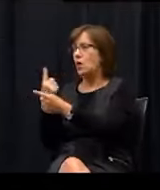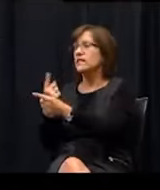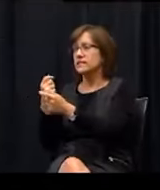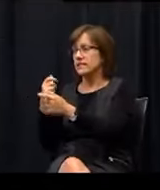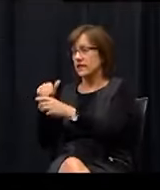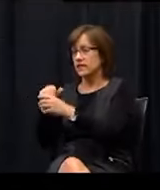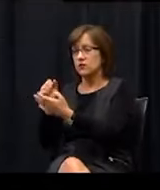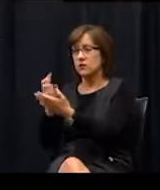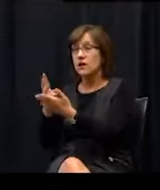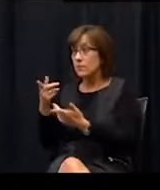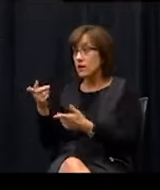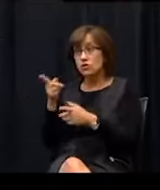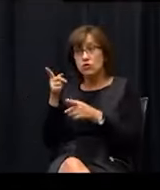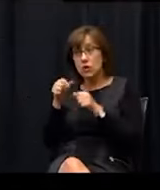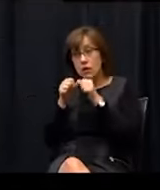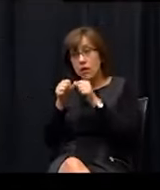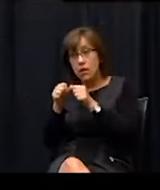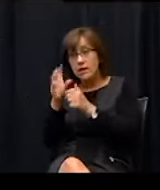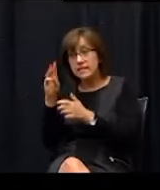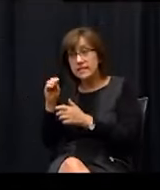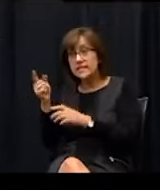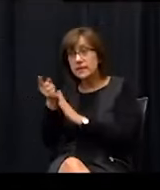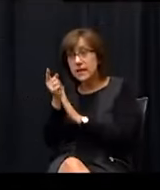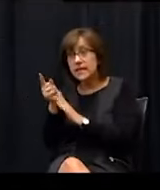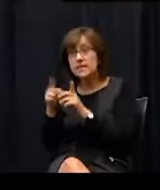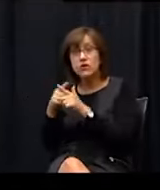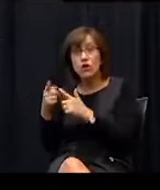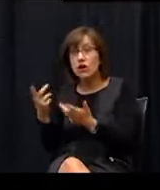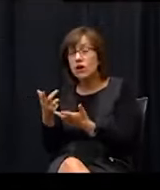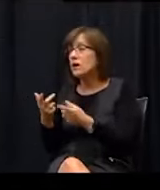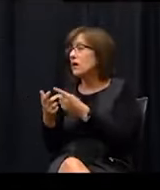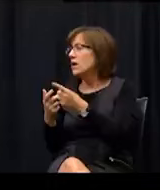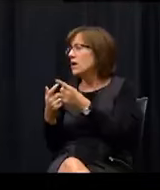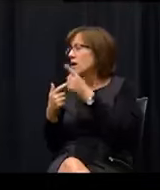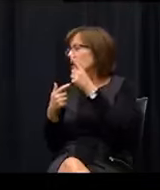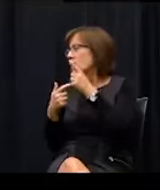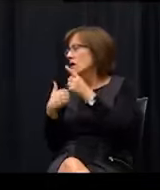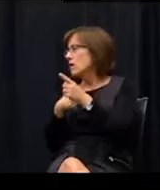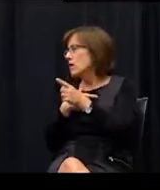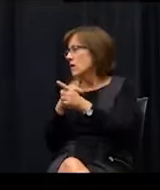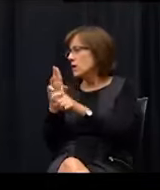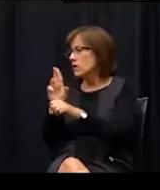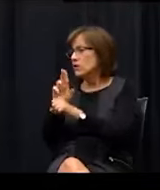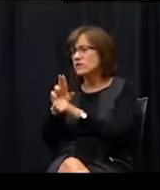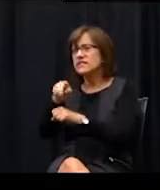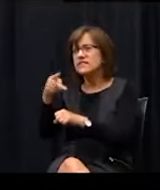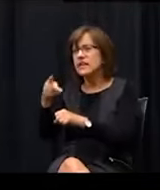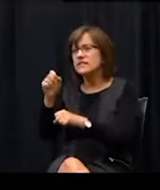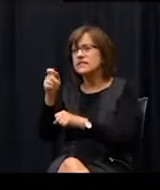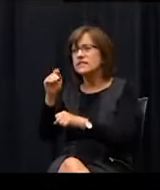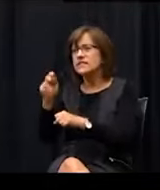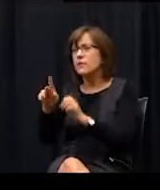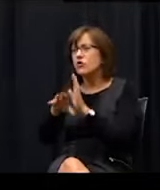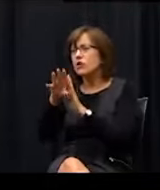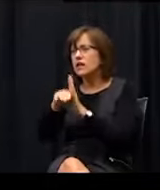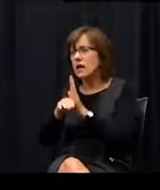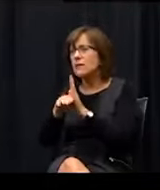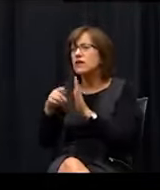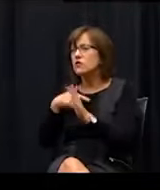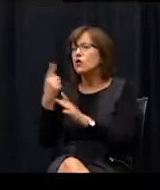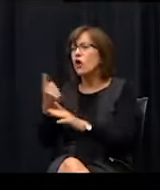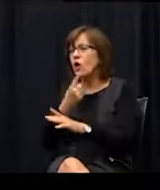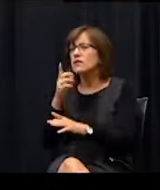doing it for 60 minutes, or are you doing it? We do 3-minute groups. We use the second step curriculum. We're